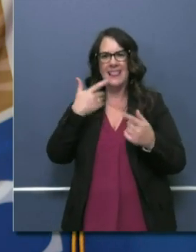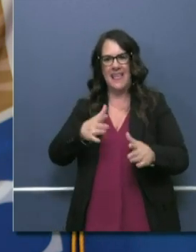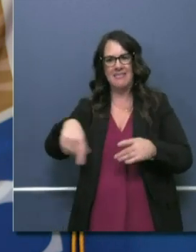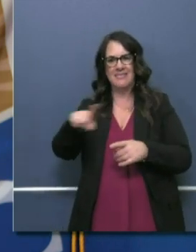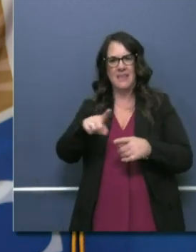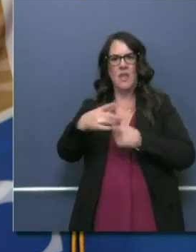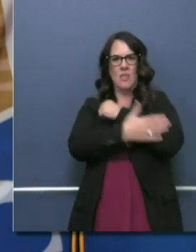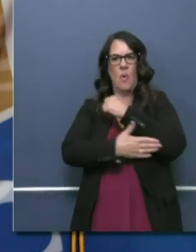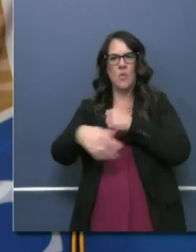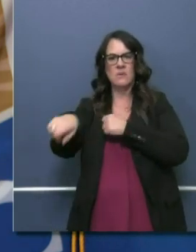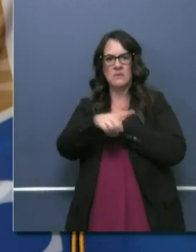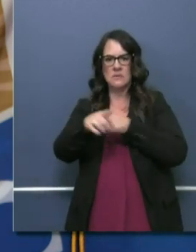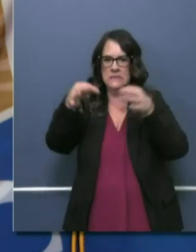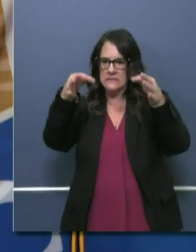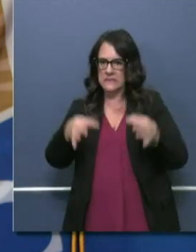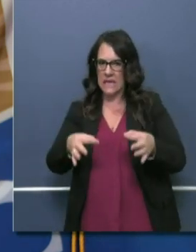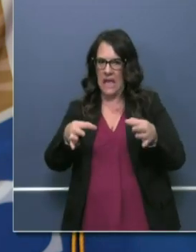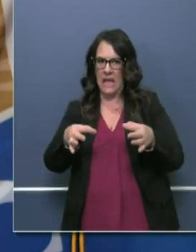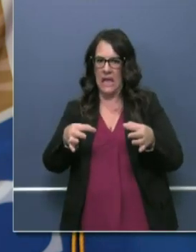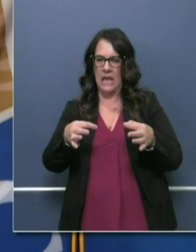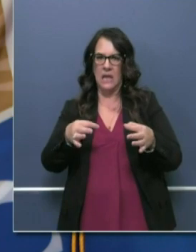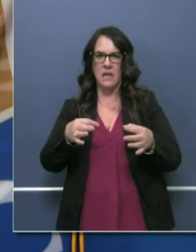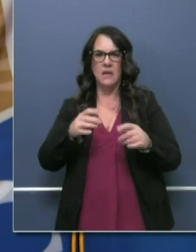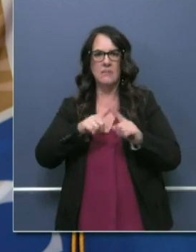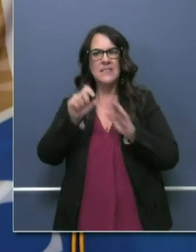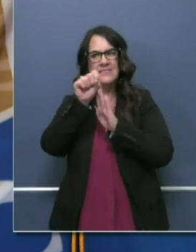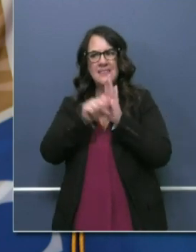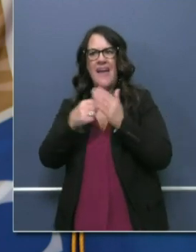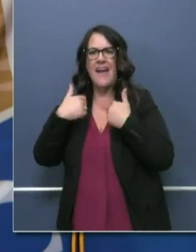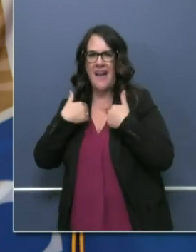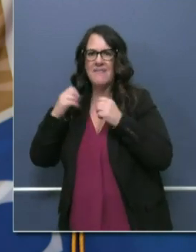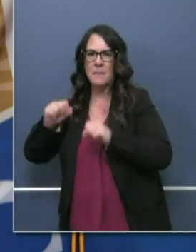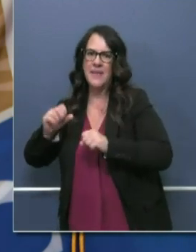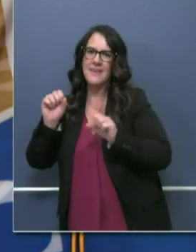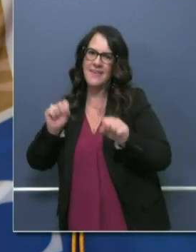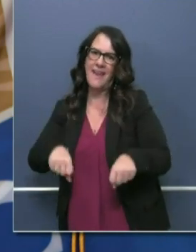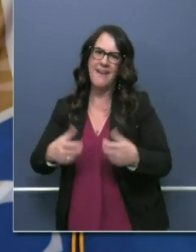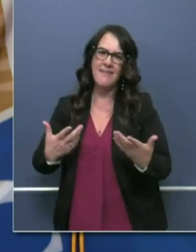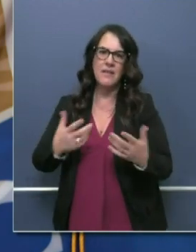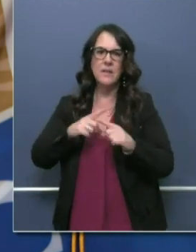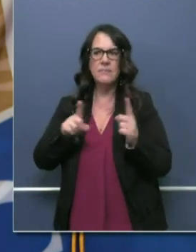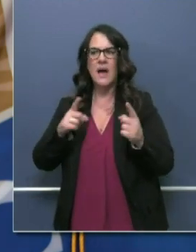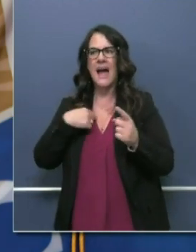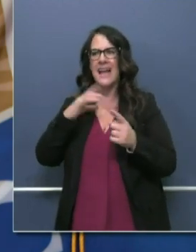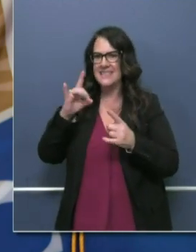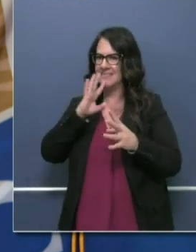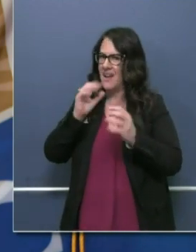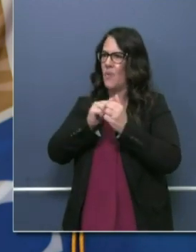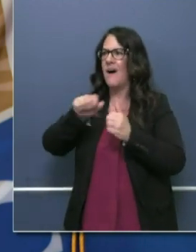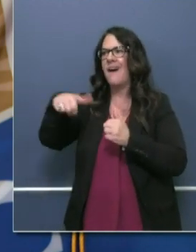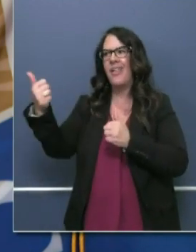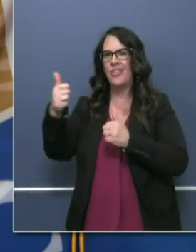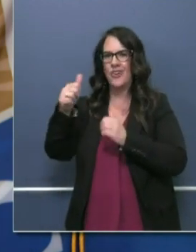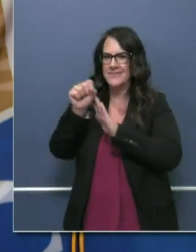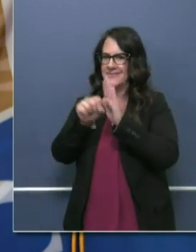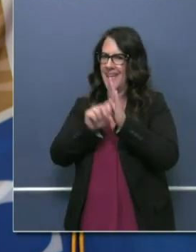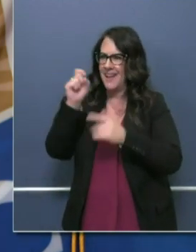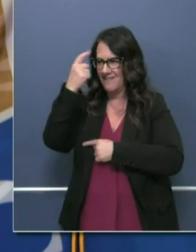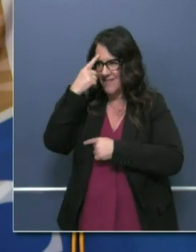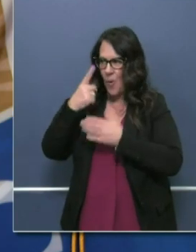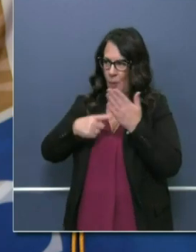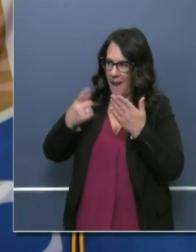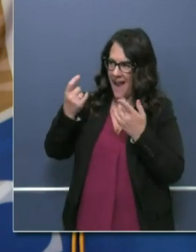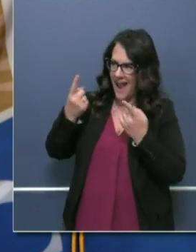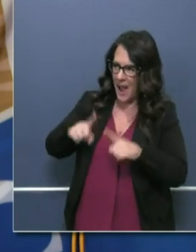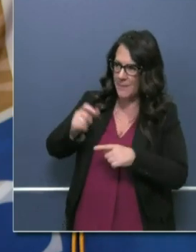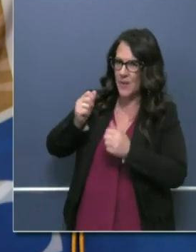state has a myriad of enforcement capacity. By the way, I was talking to many other governors that are in the exact same position about some of the